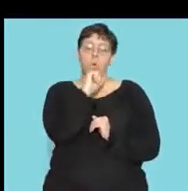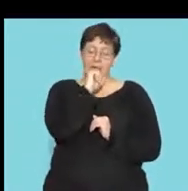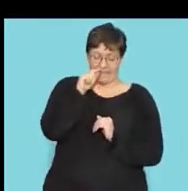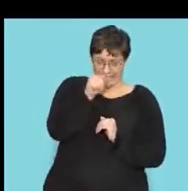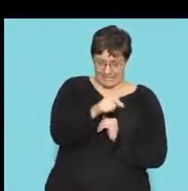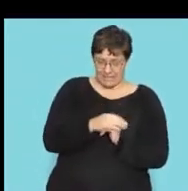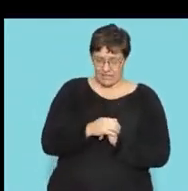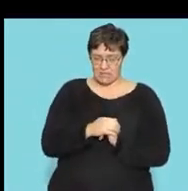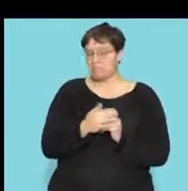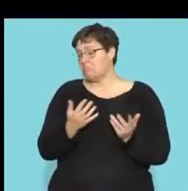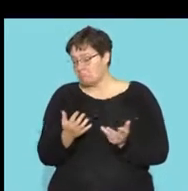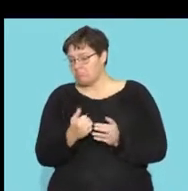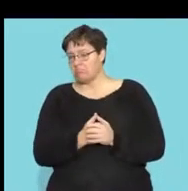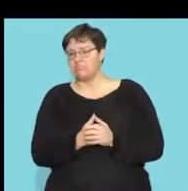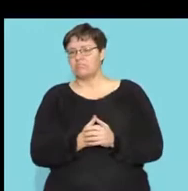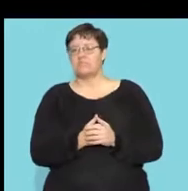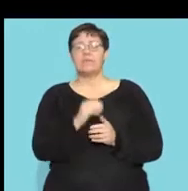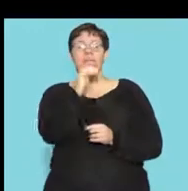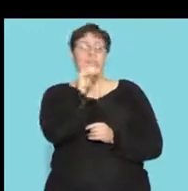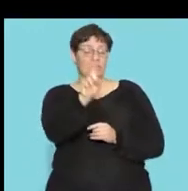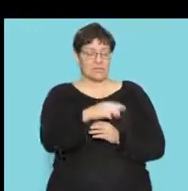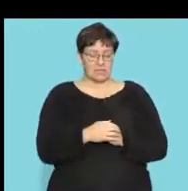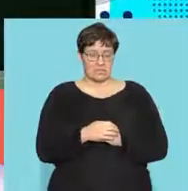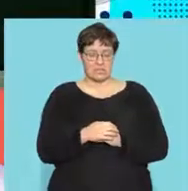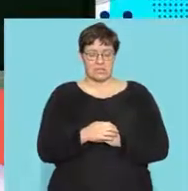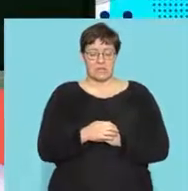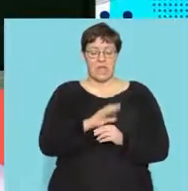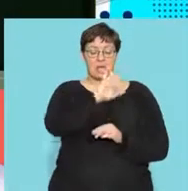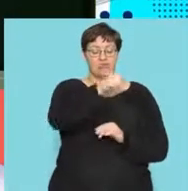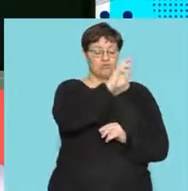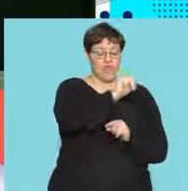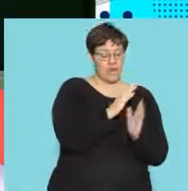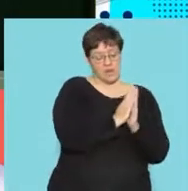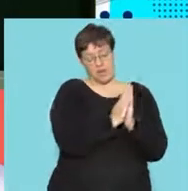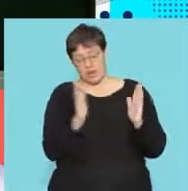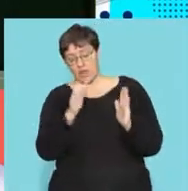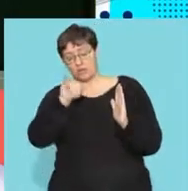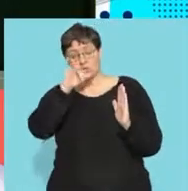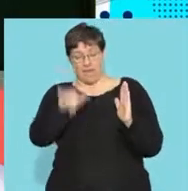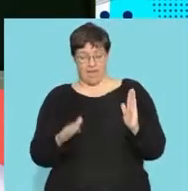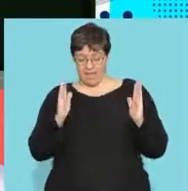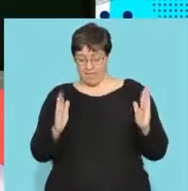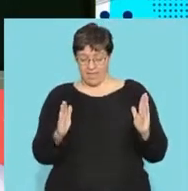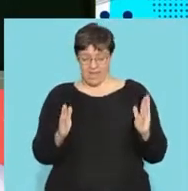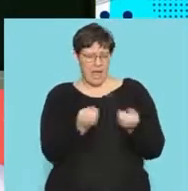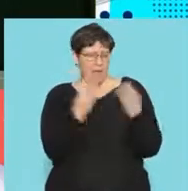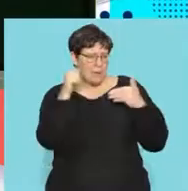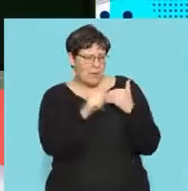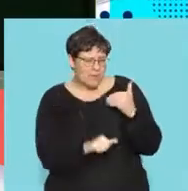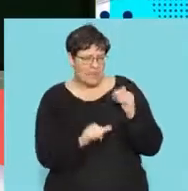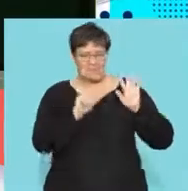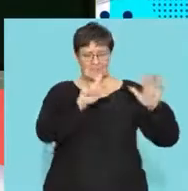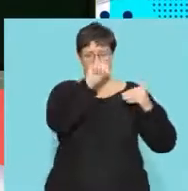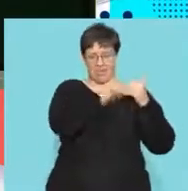August. So obviously, it means that from January to July, which is 7 months, your